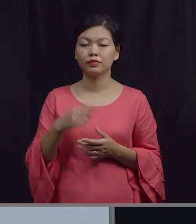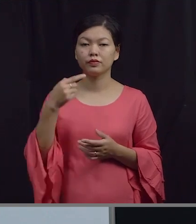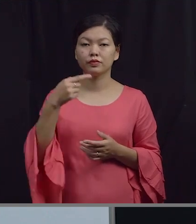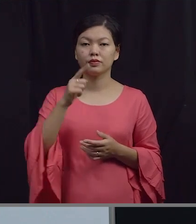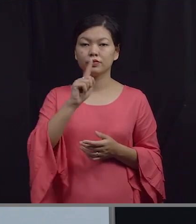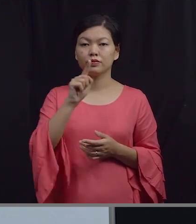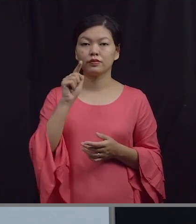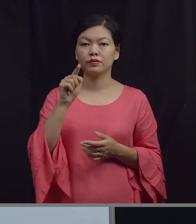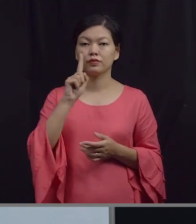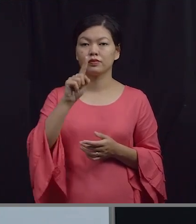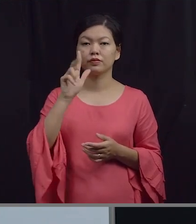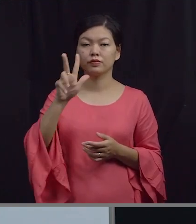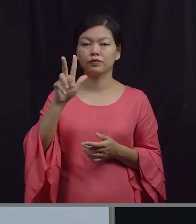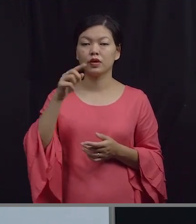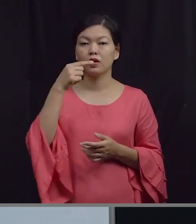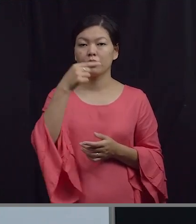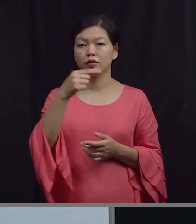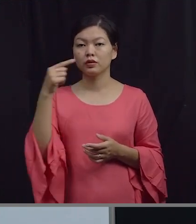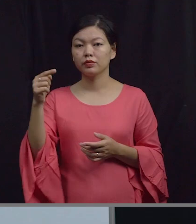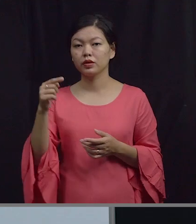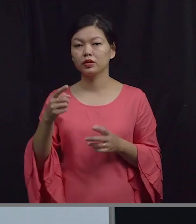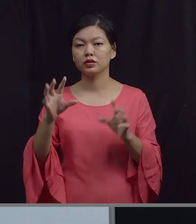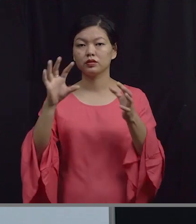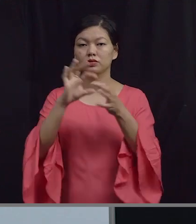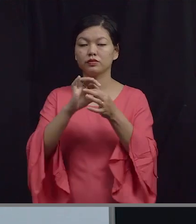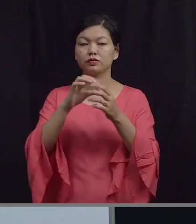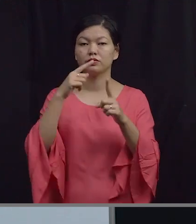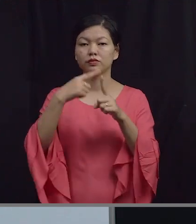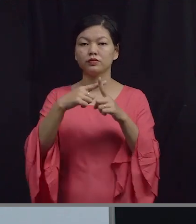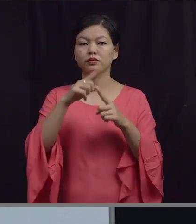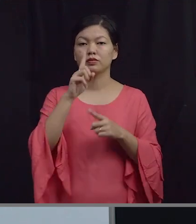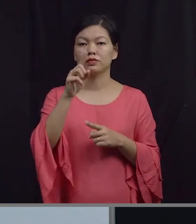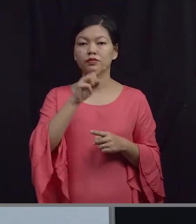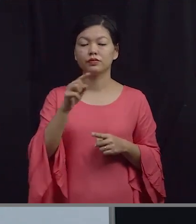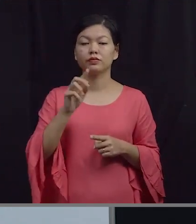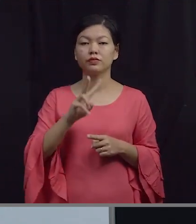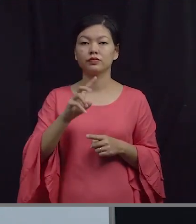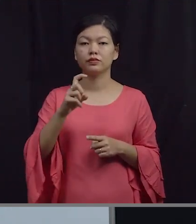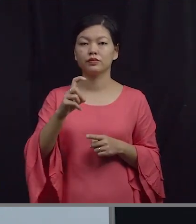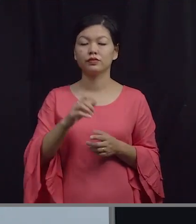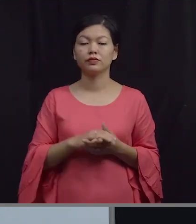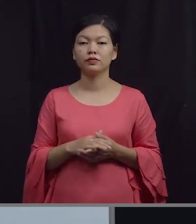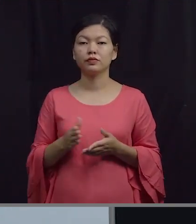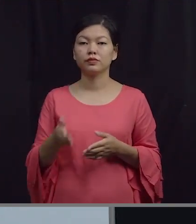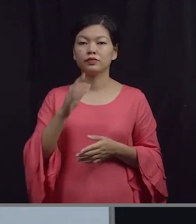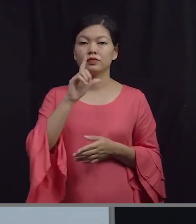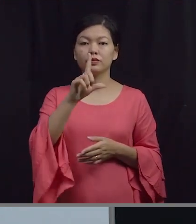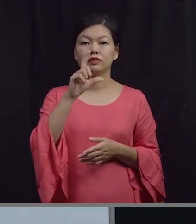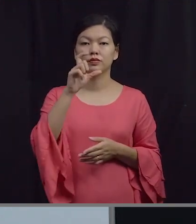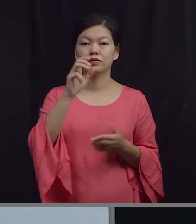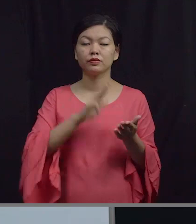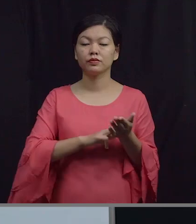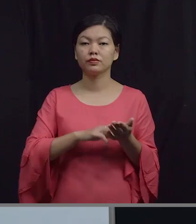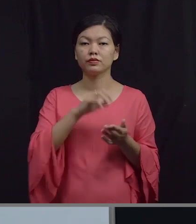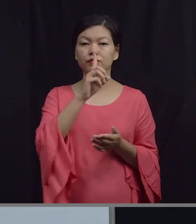minus 1 by 18 minus minus plus 1 by 27. So what is the LCM of